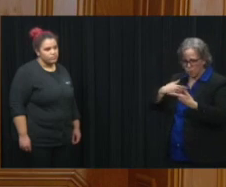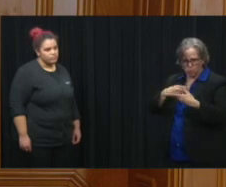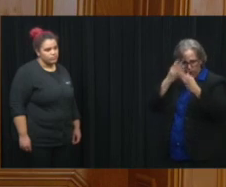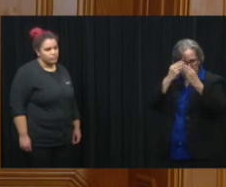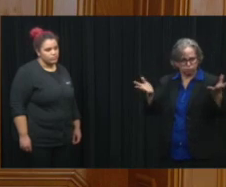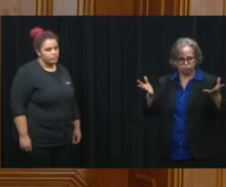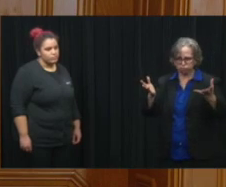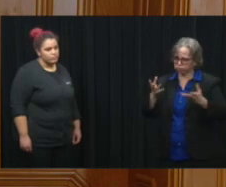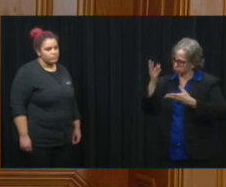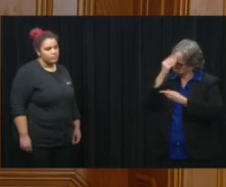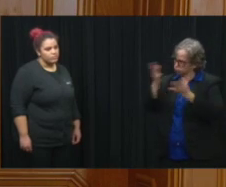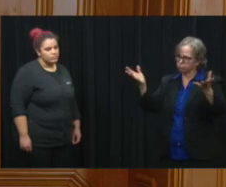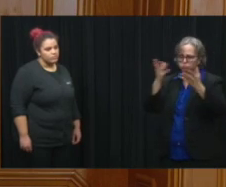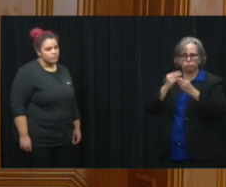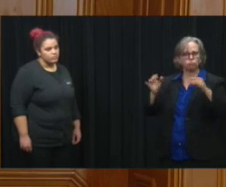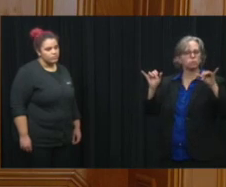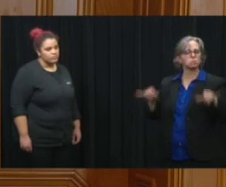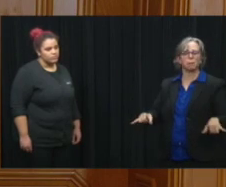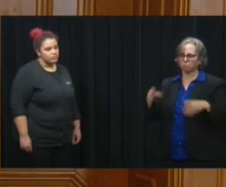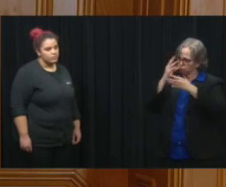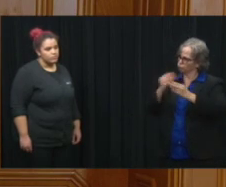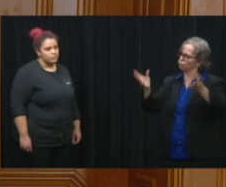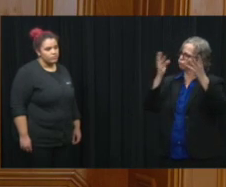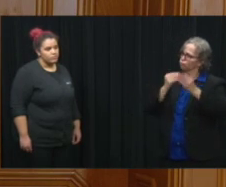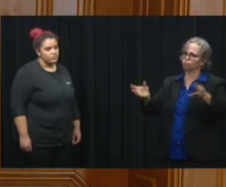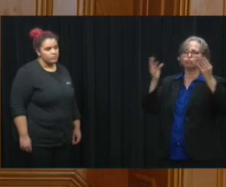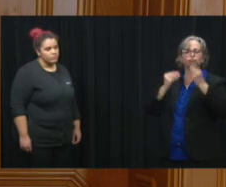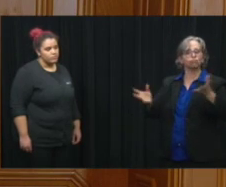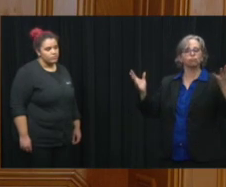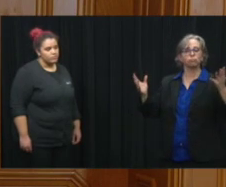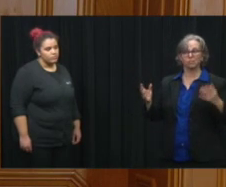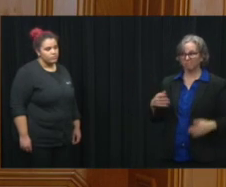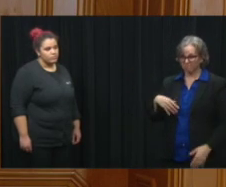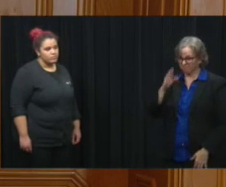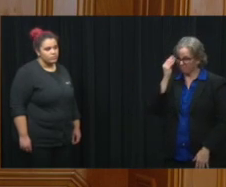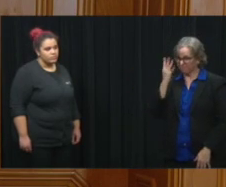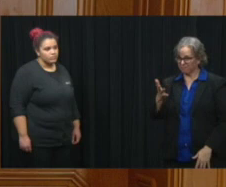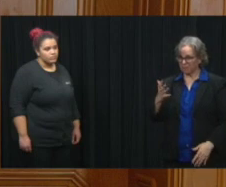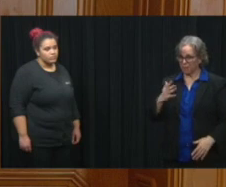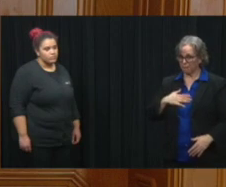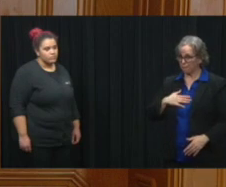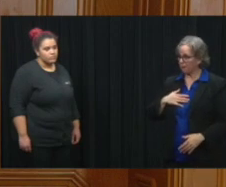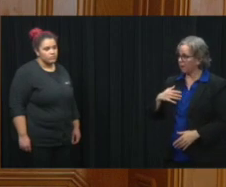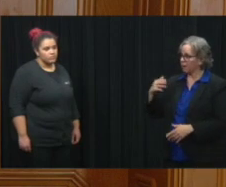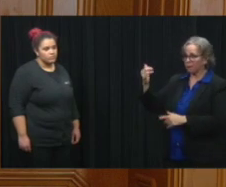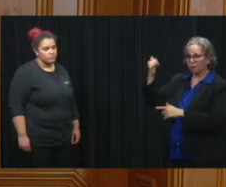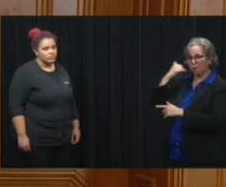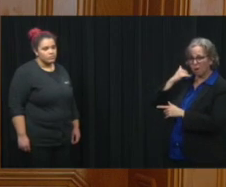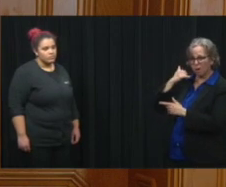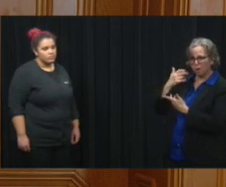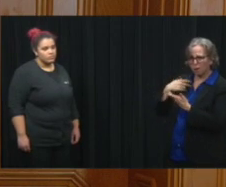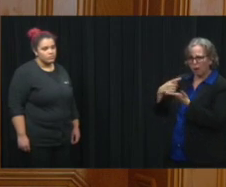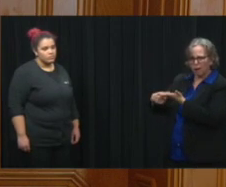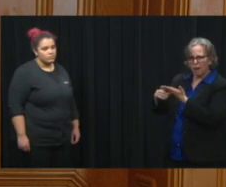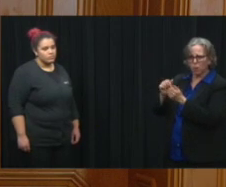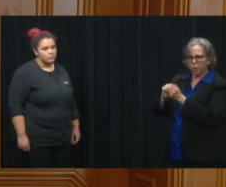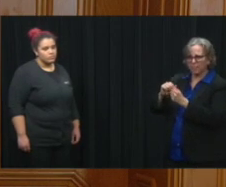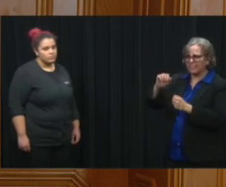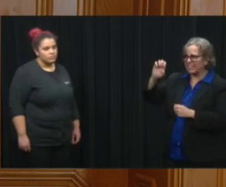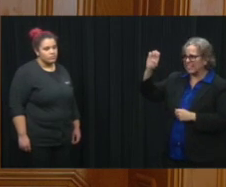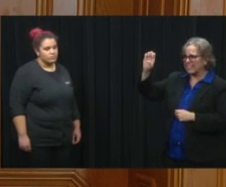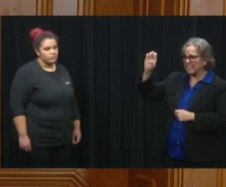you'd listened to our calls this morning when I'm talking to our emergency center, and if you'd listened to my